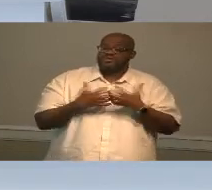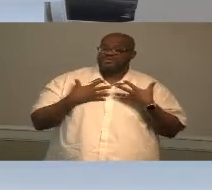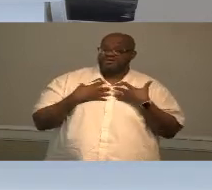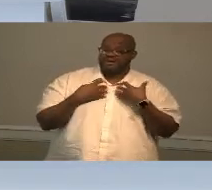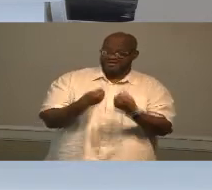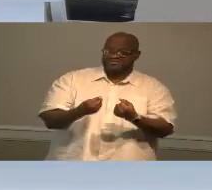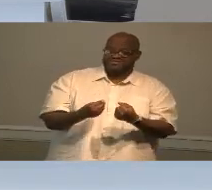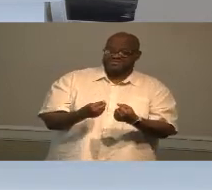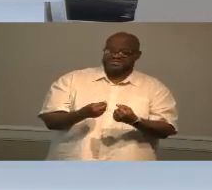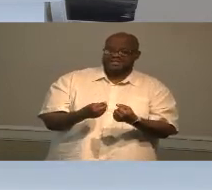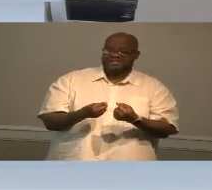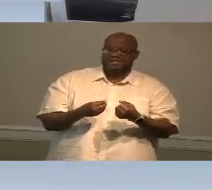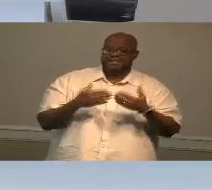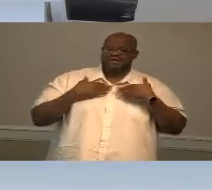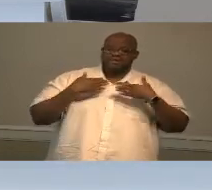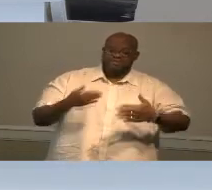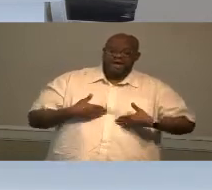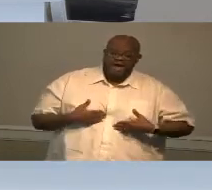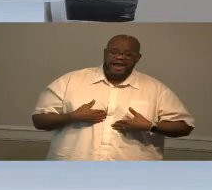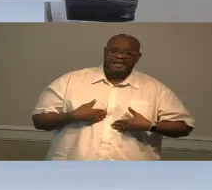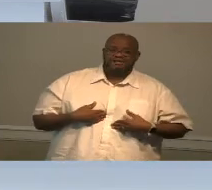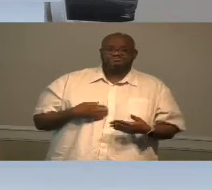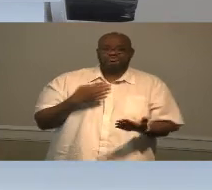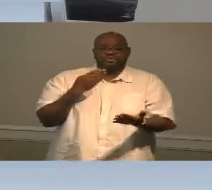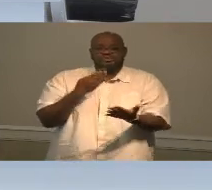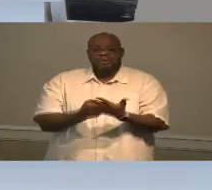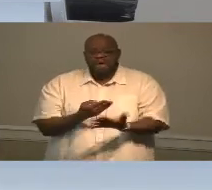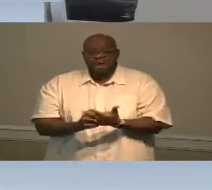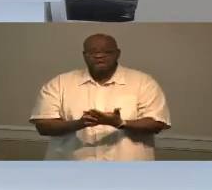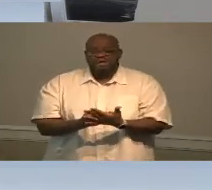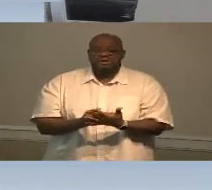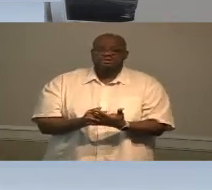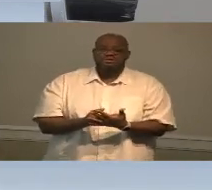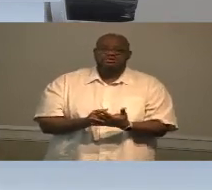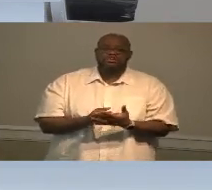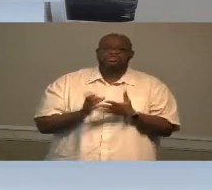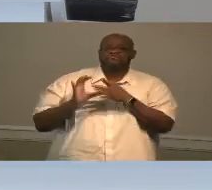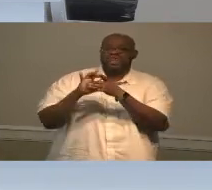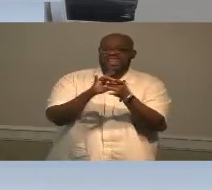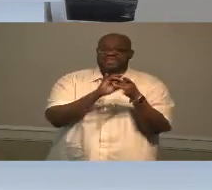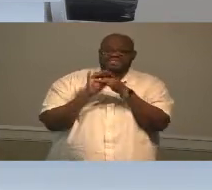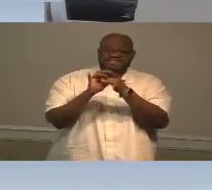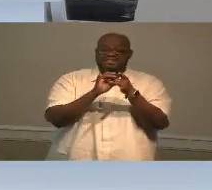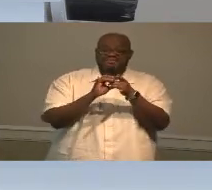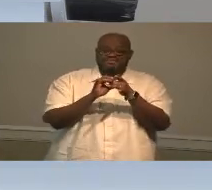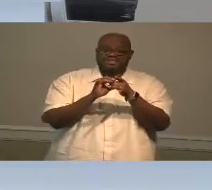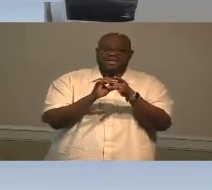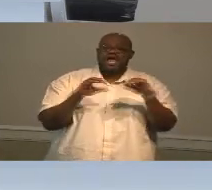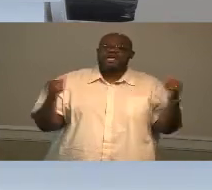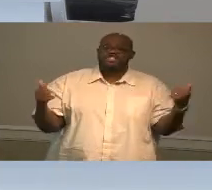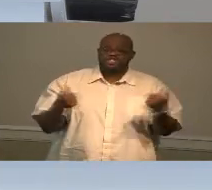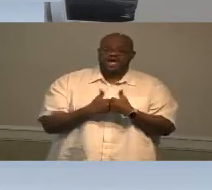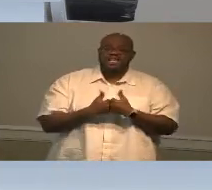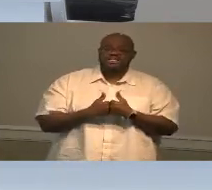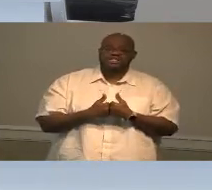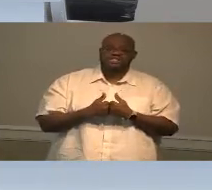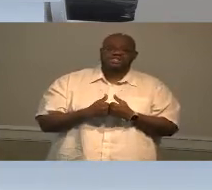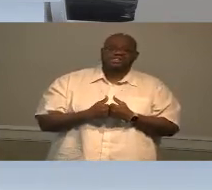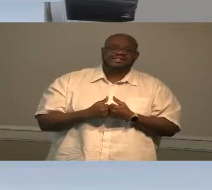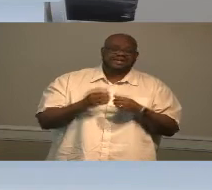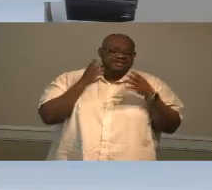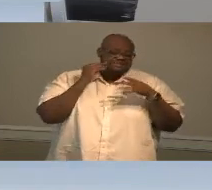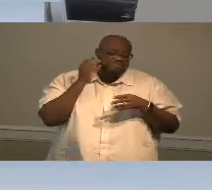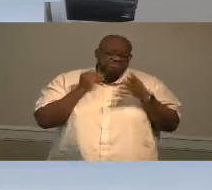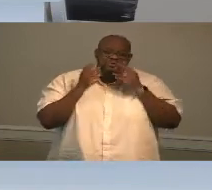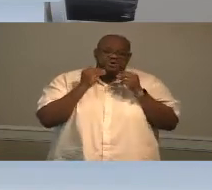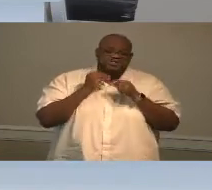happen with your wealth. It can happen in your relationships. It can happen. Challenges at home. It can happen